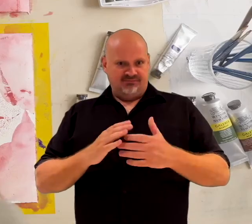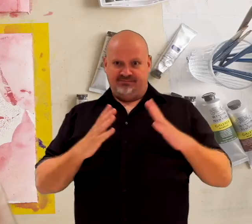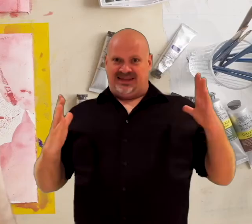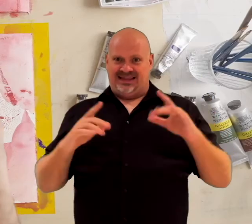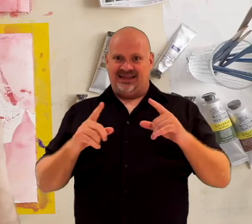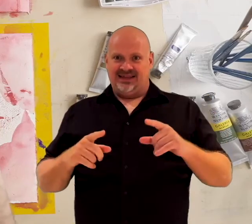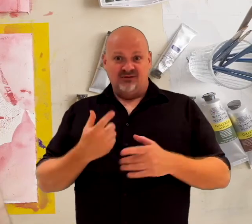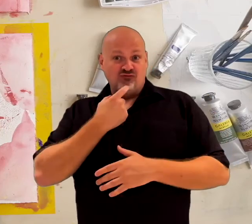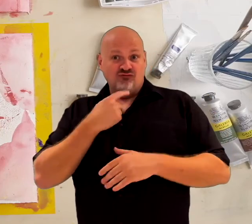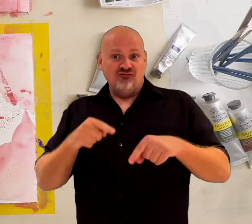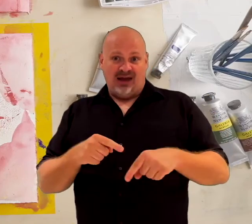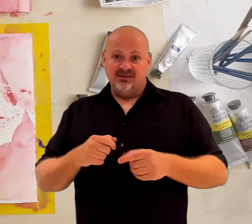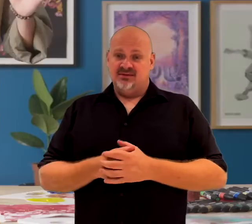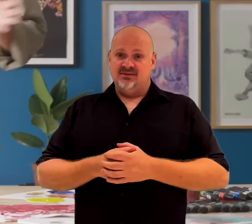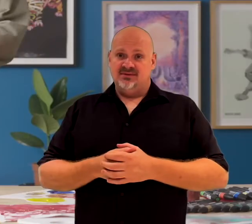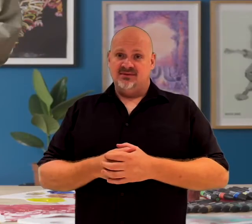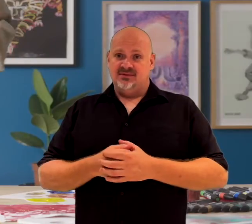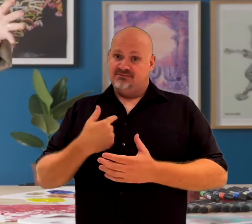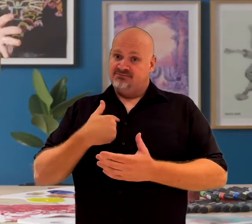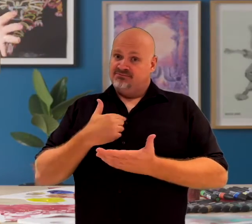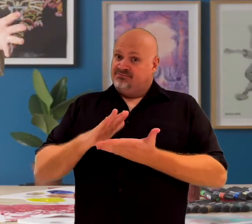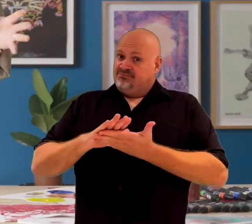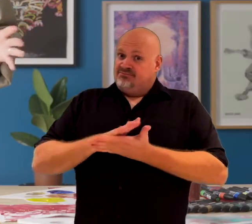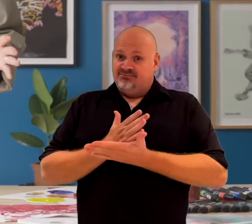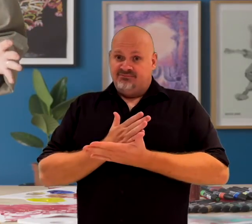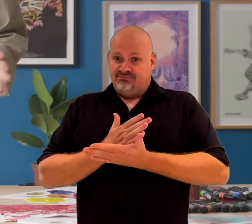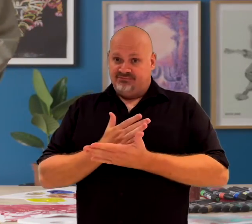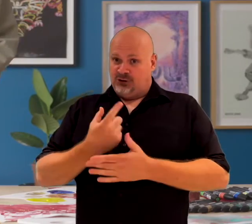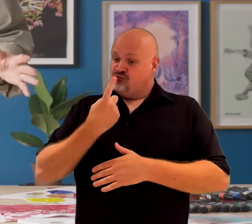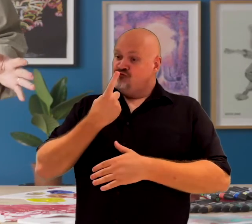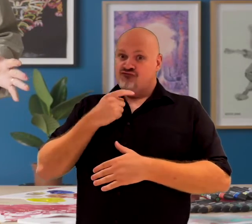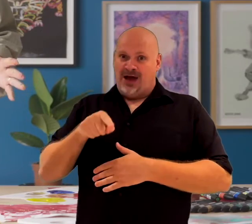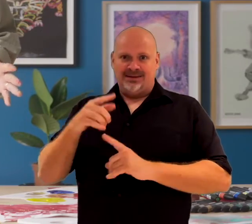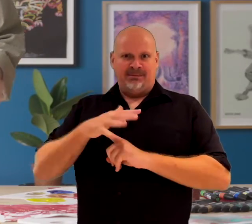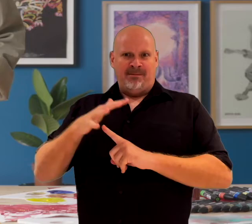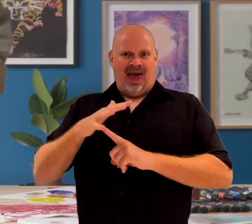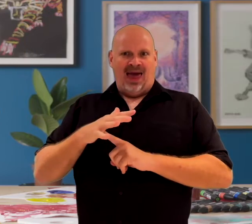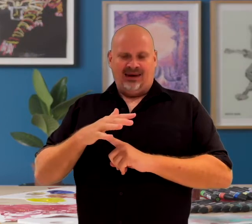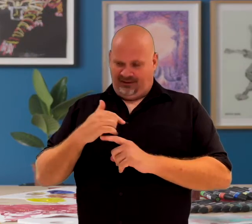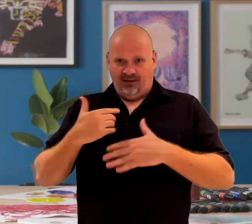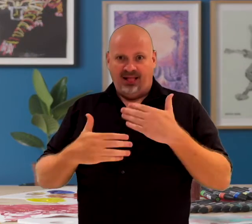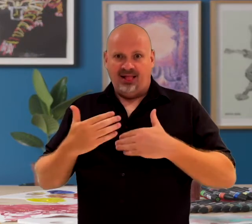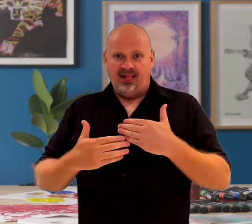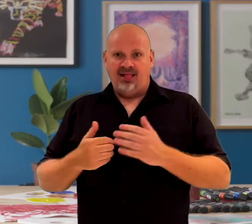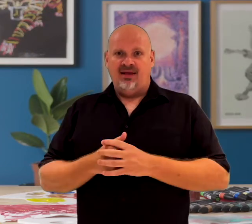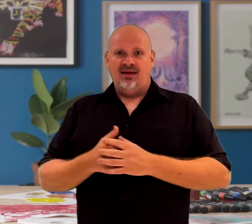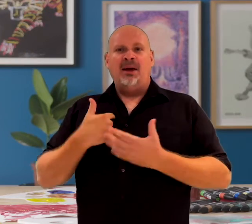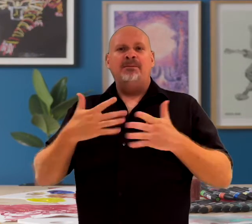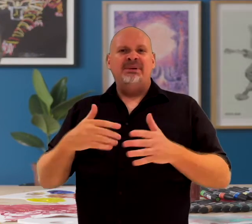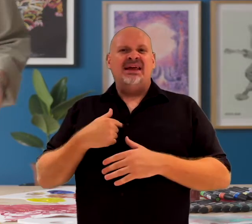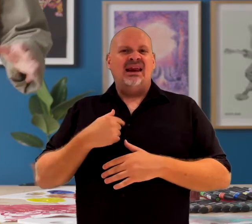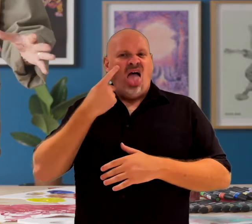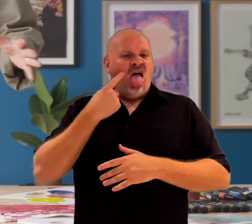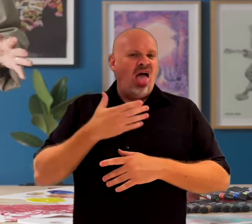another one with red. So now I'm glad that we kind of got to this like point where I'm using the reds as the main